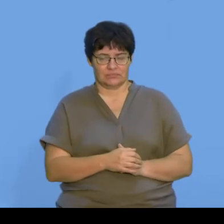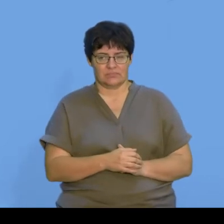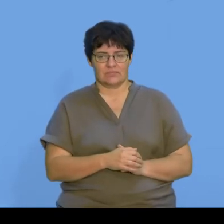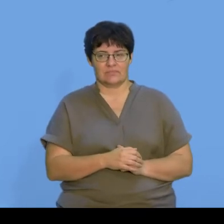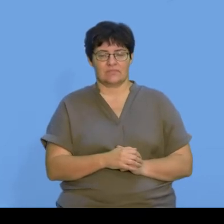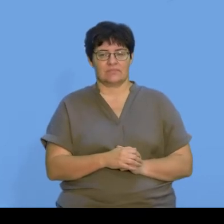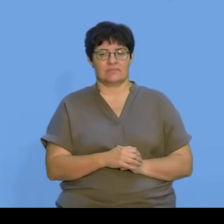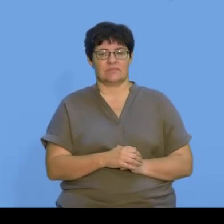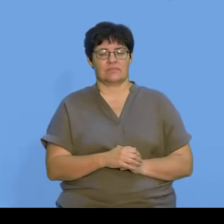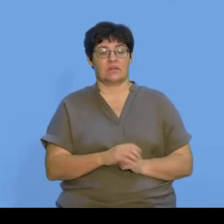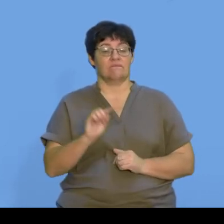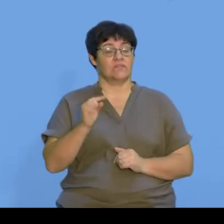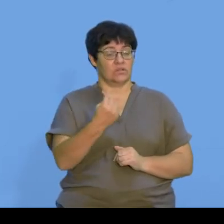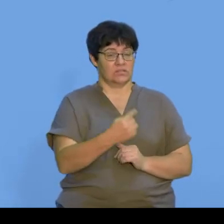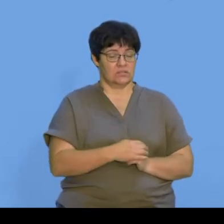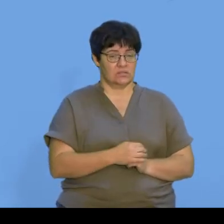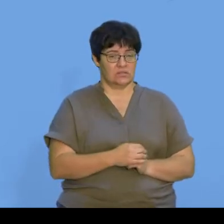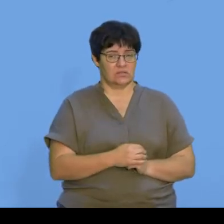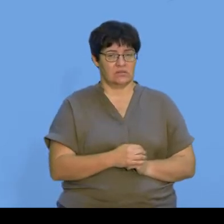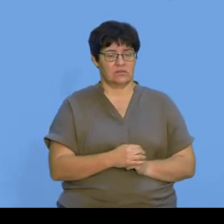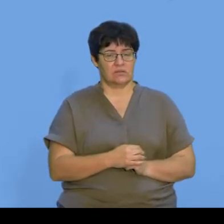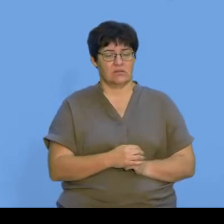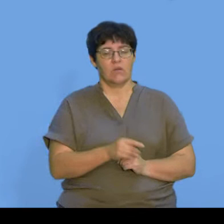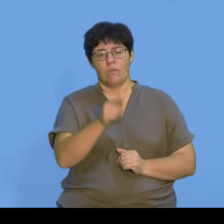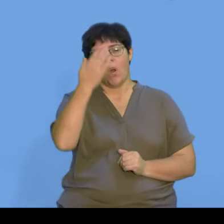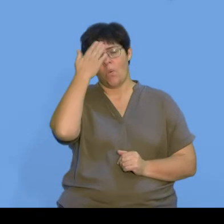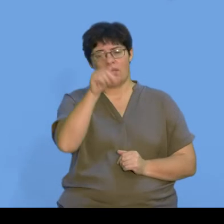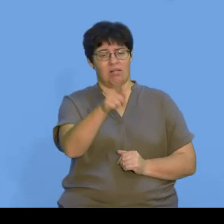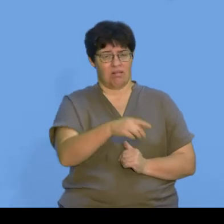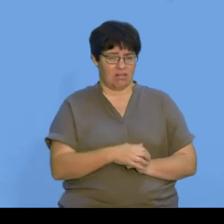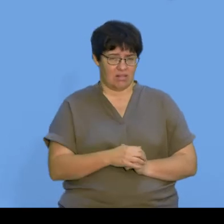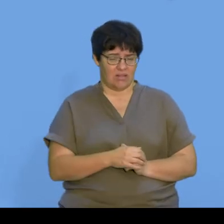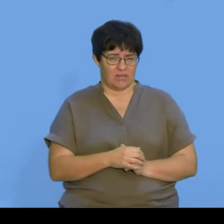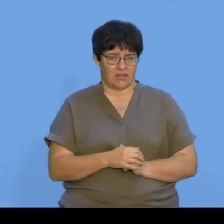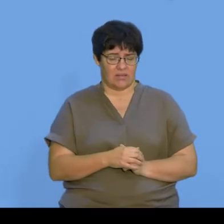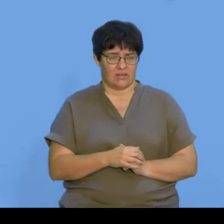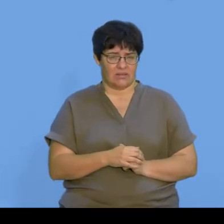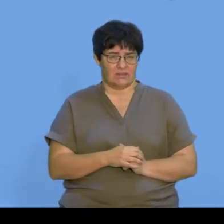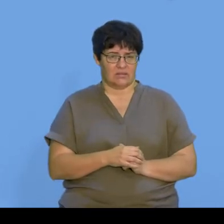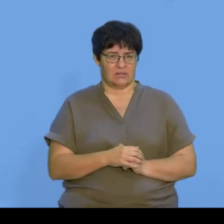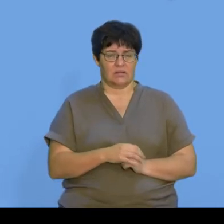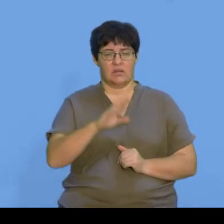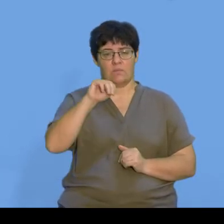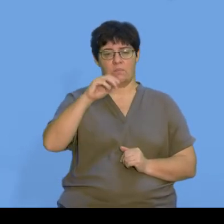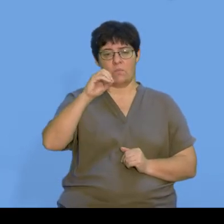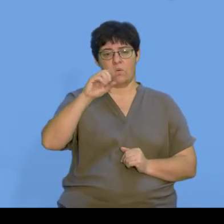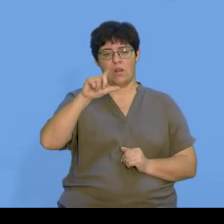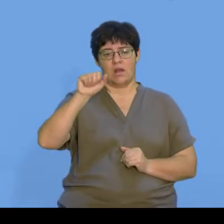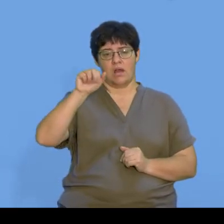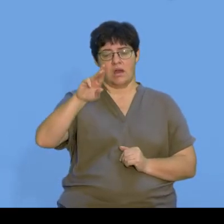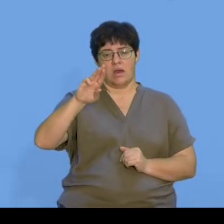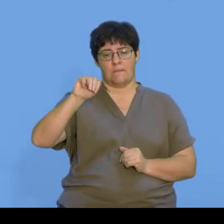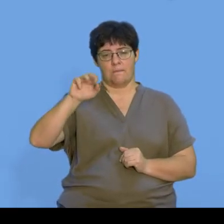to determine. Okay, first of all, we need to be in a position to determine the molar mass